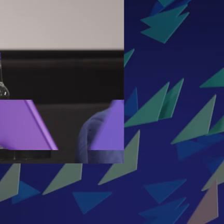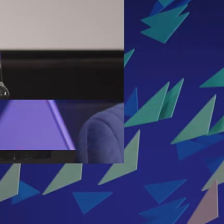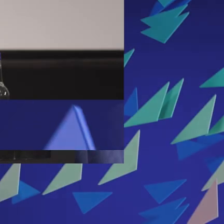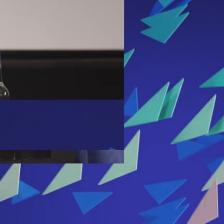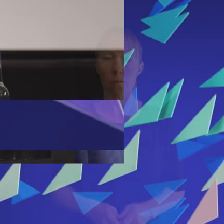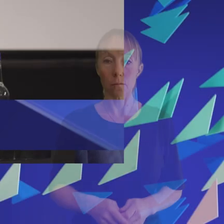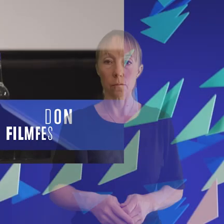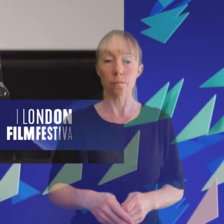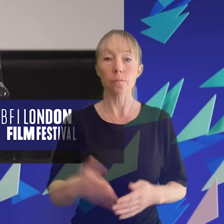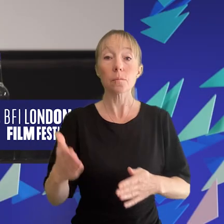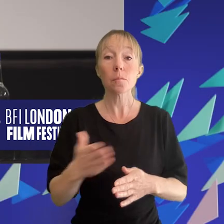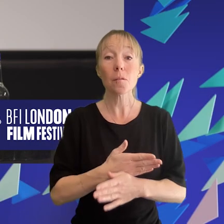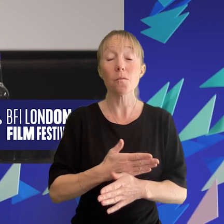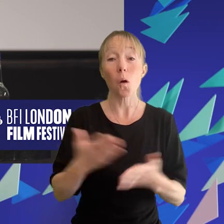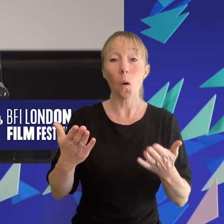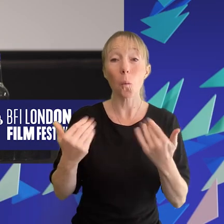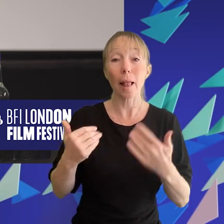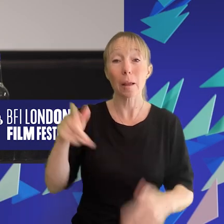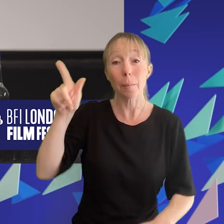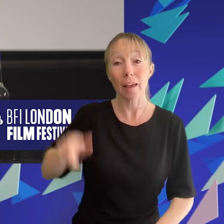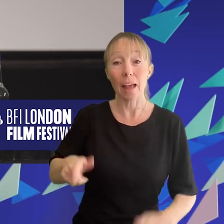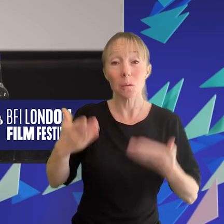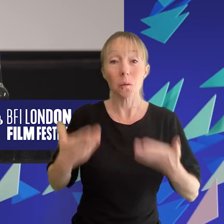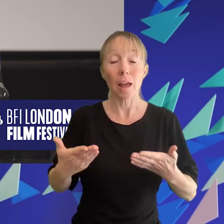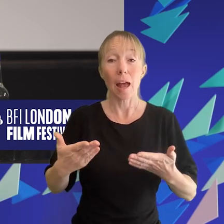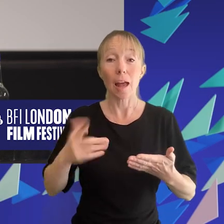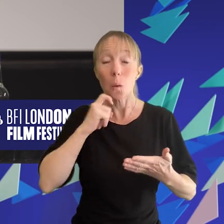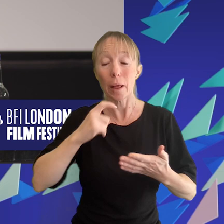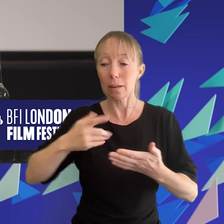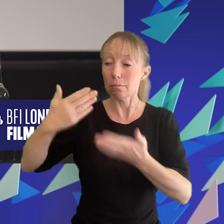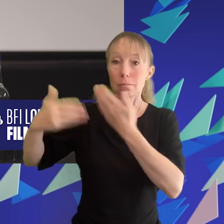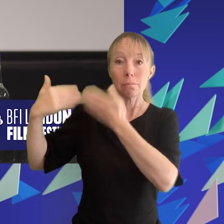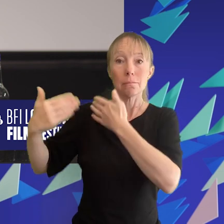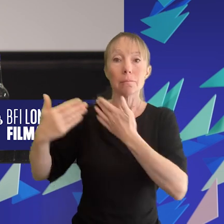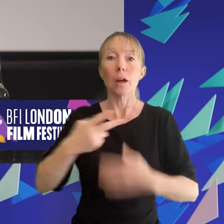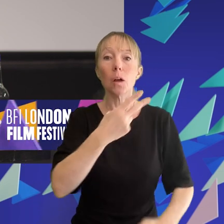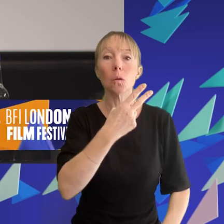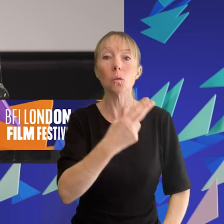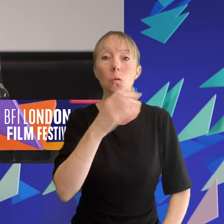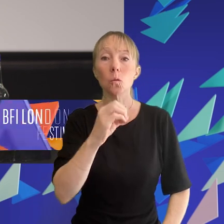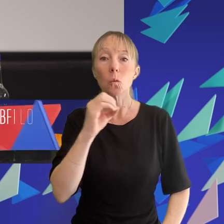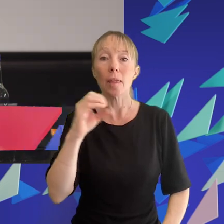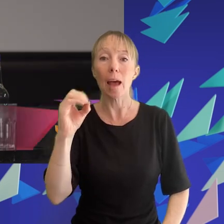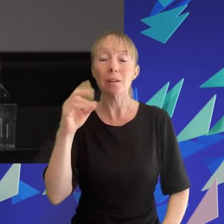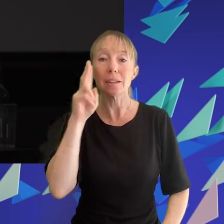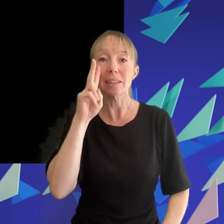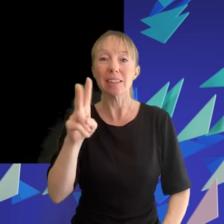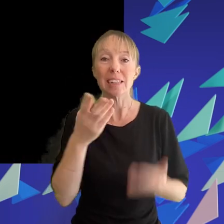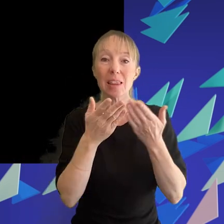Before I welcome our guest today, we're going to go back to 2000 and see the opening sequence of Amores Perros.